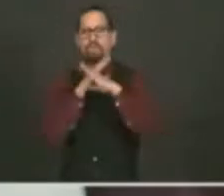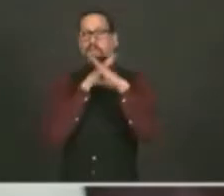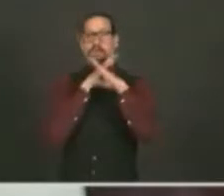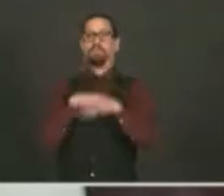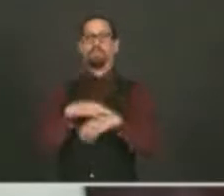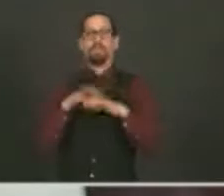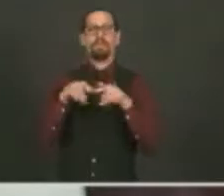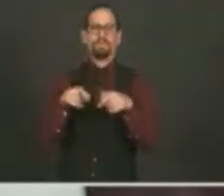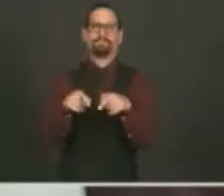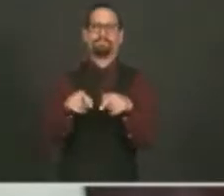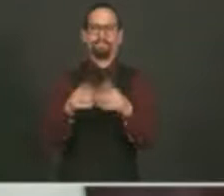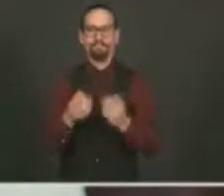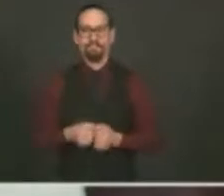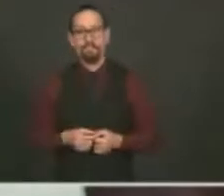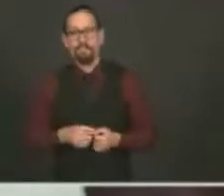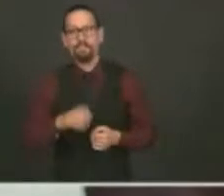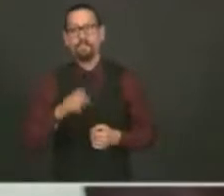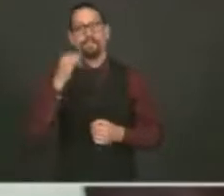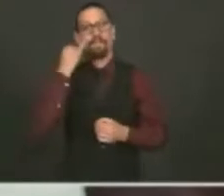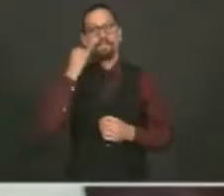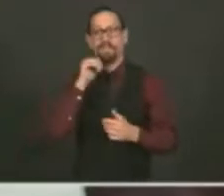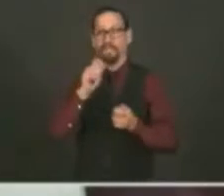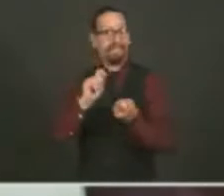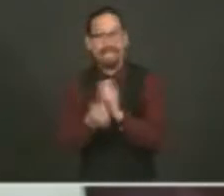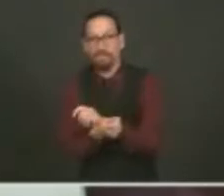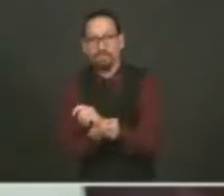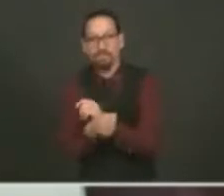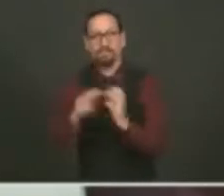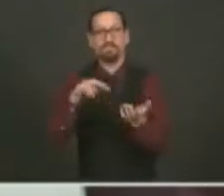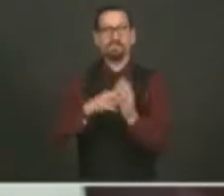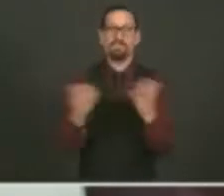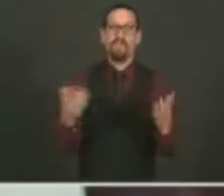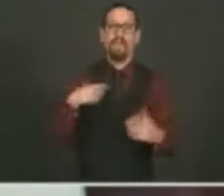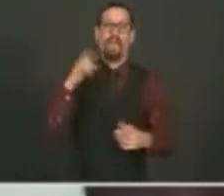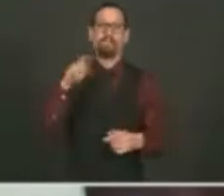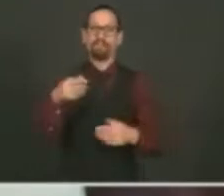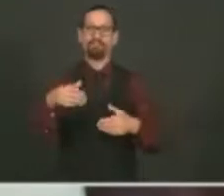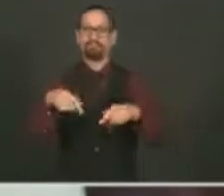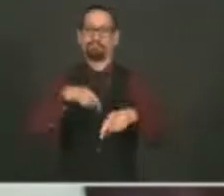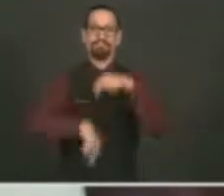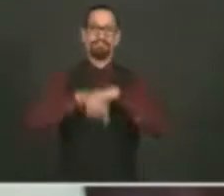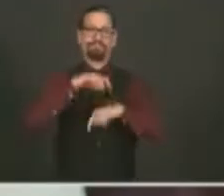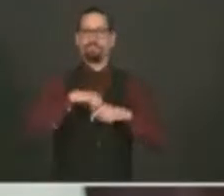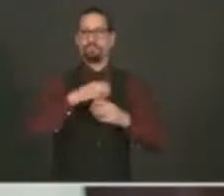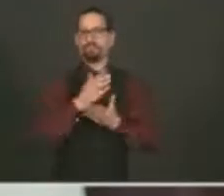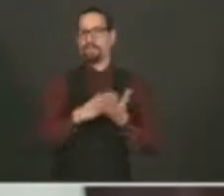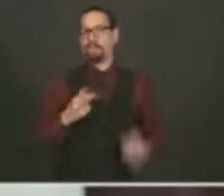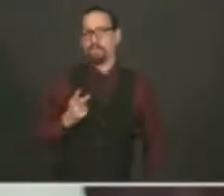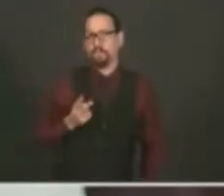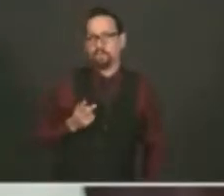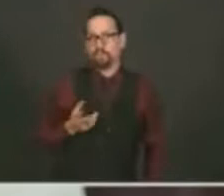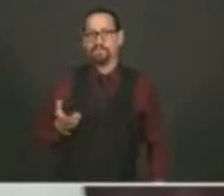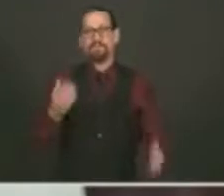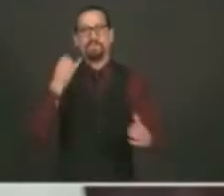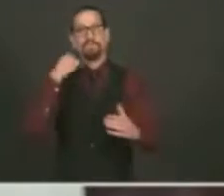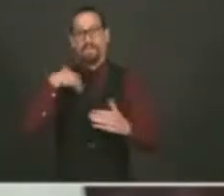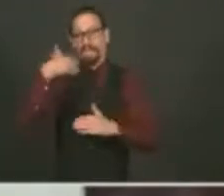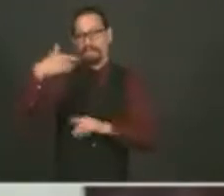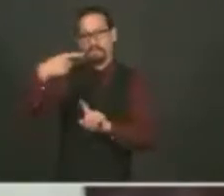then we'll go back a phase. Look, if in a month from now, people haven't heeded our warning and we look like